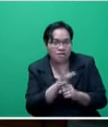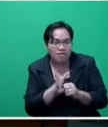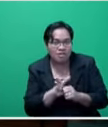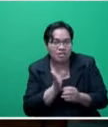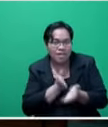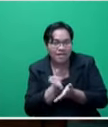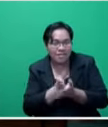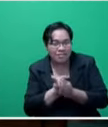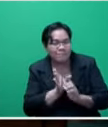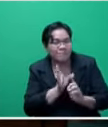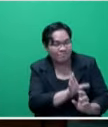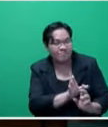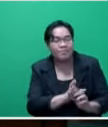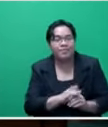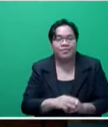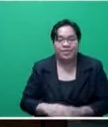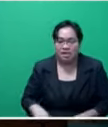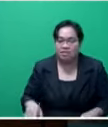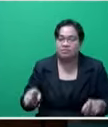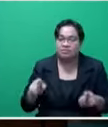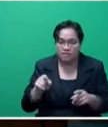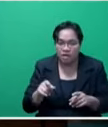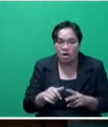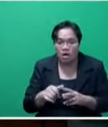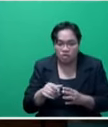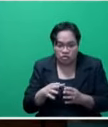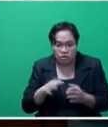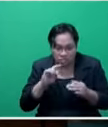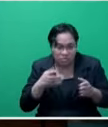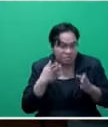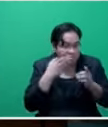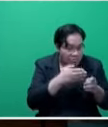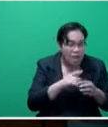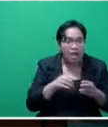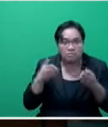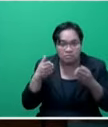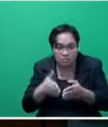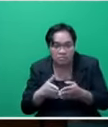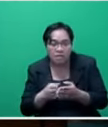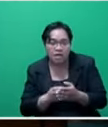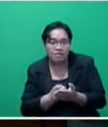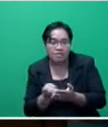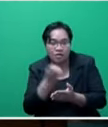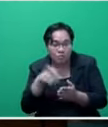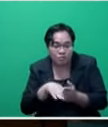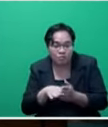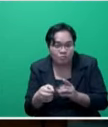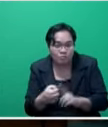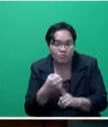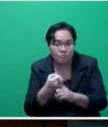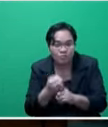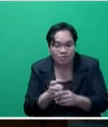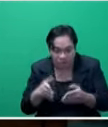status and at the same time drive economic recovery and build communities that are resilient to disasters and